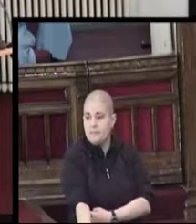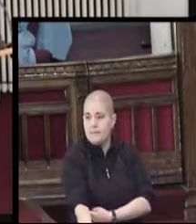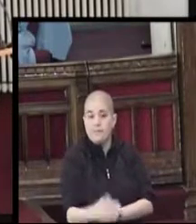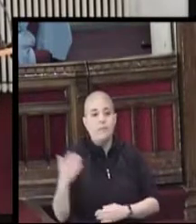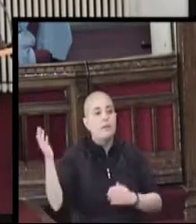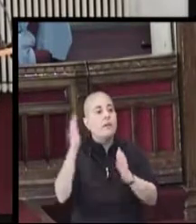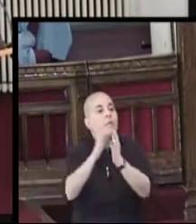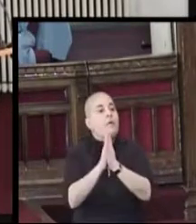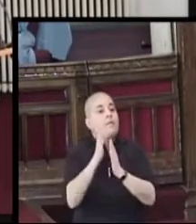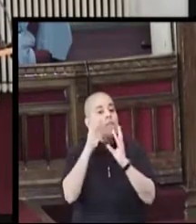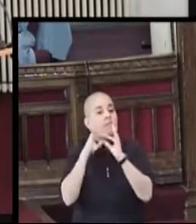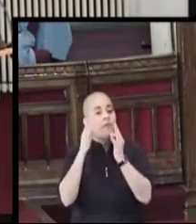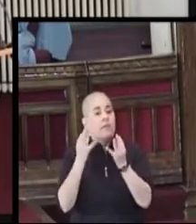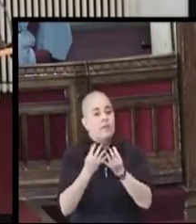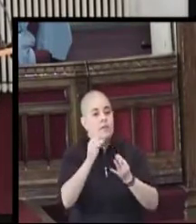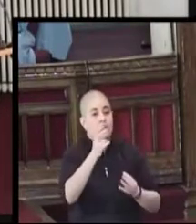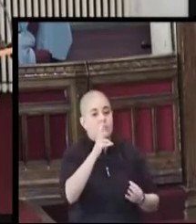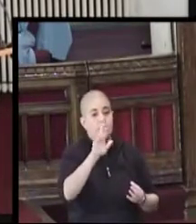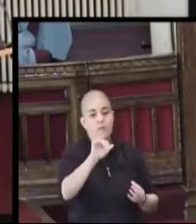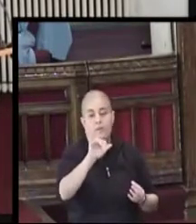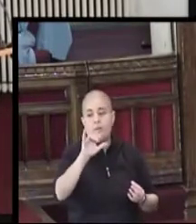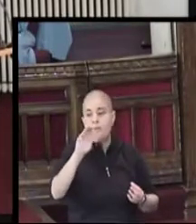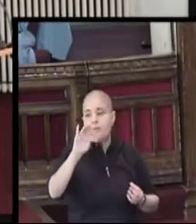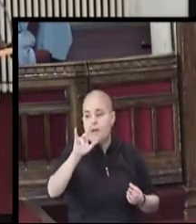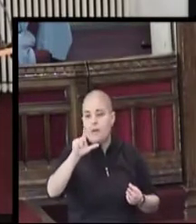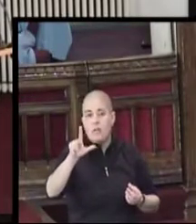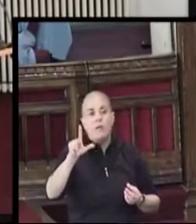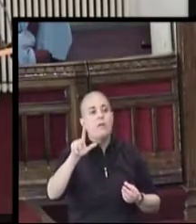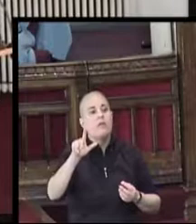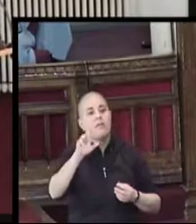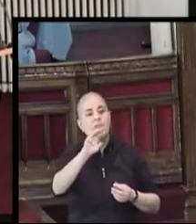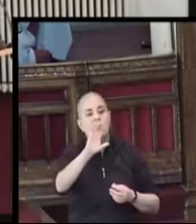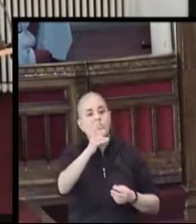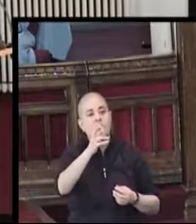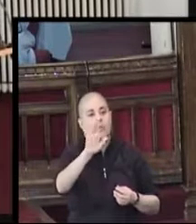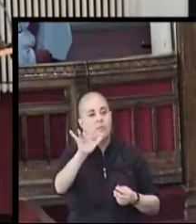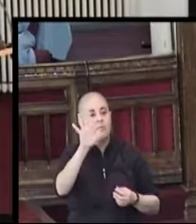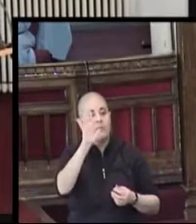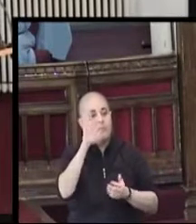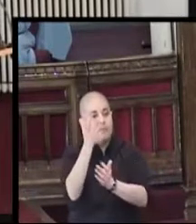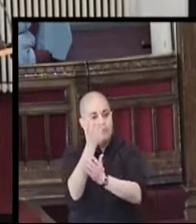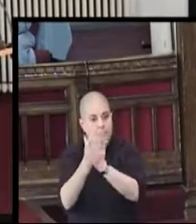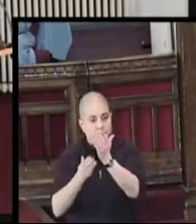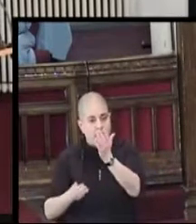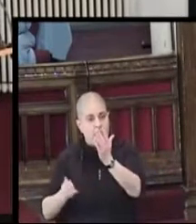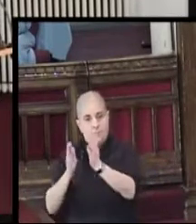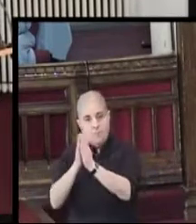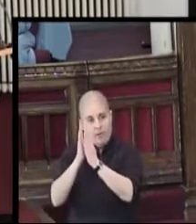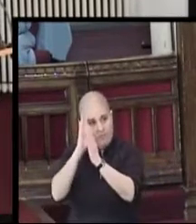Pray for the family of Cheryl Meyer and Joe Bell, the passing of Cheryl's mom.